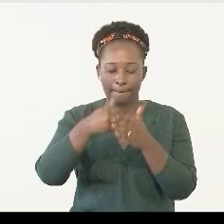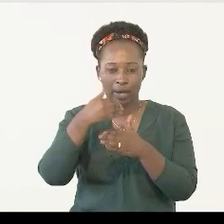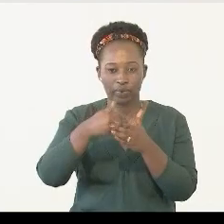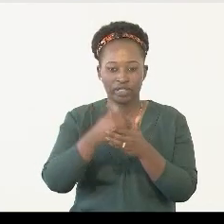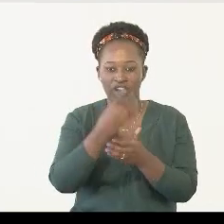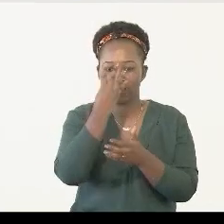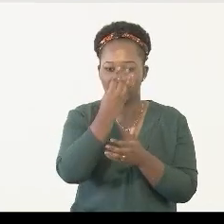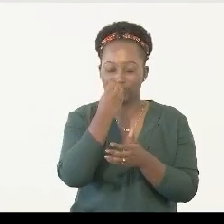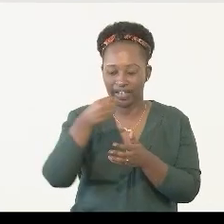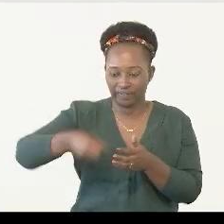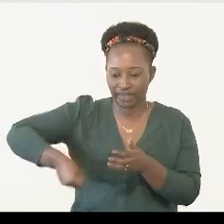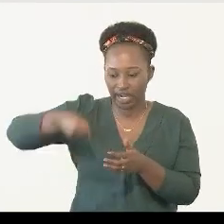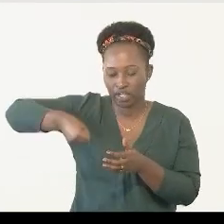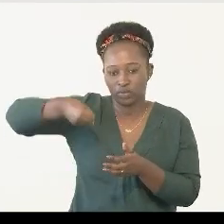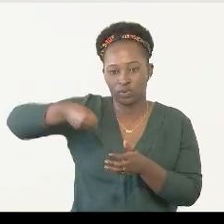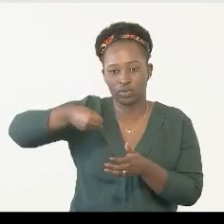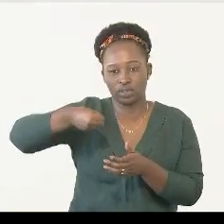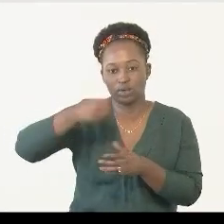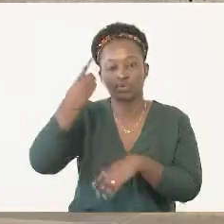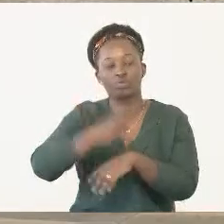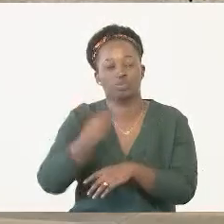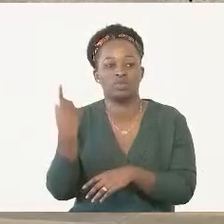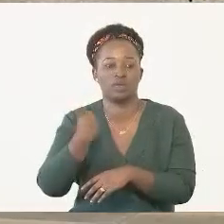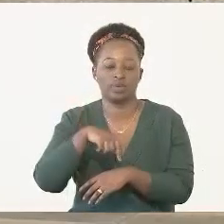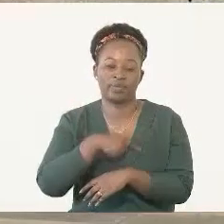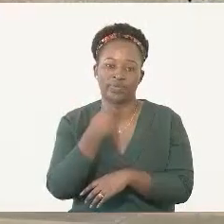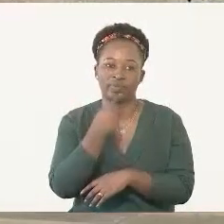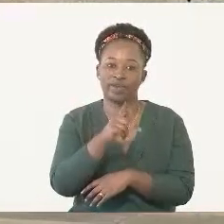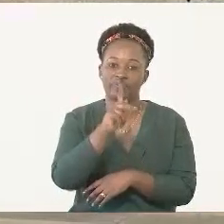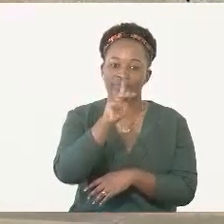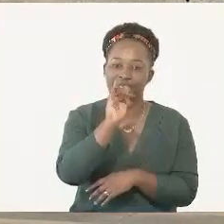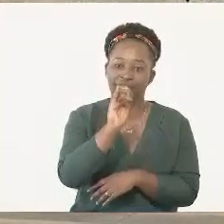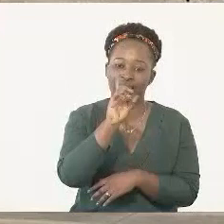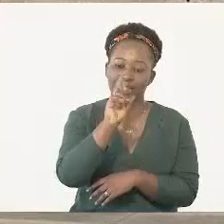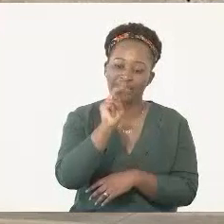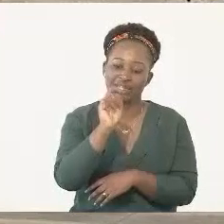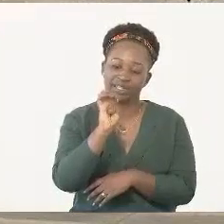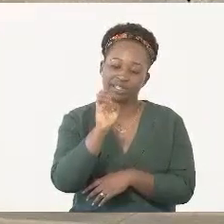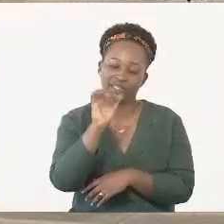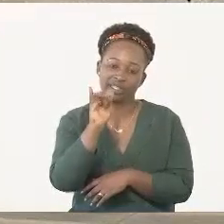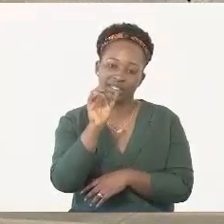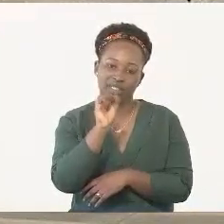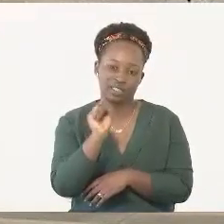talk about kidneys. Kidneys are very important in